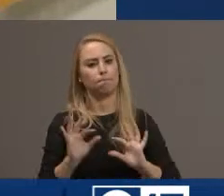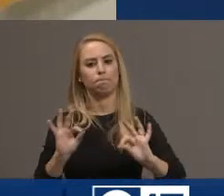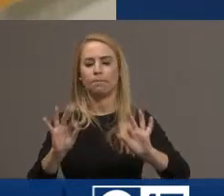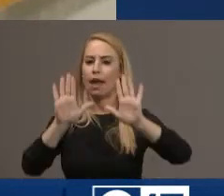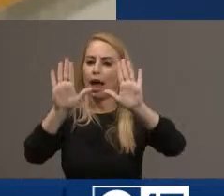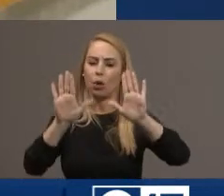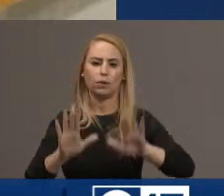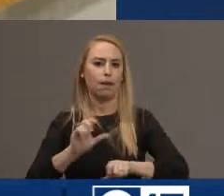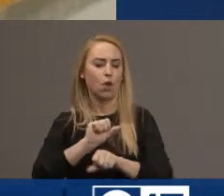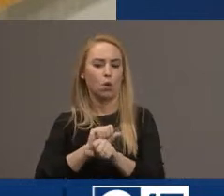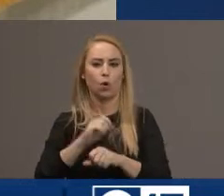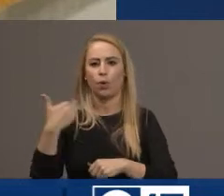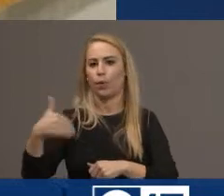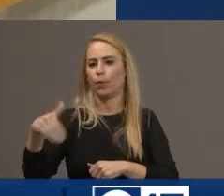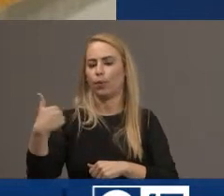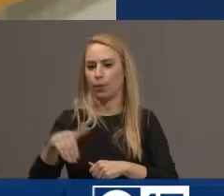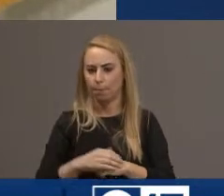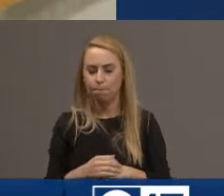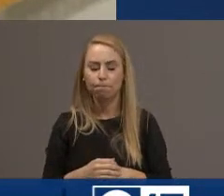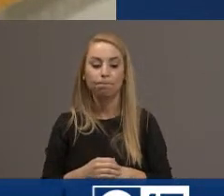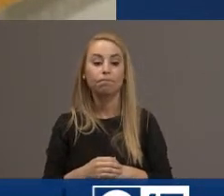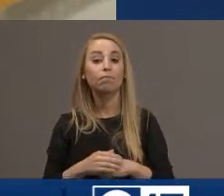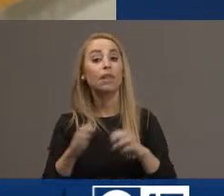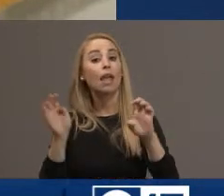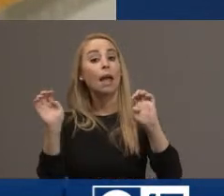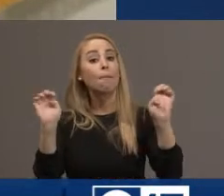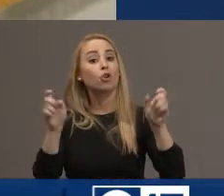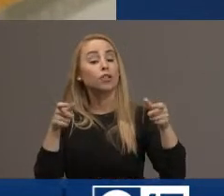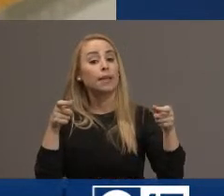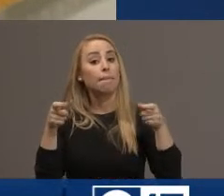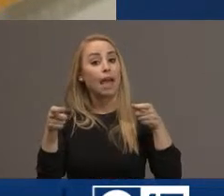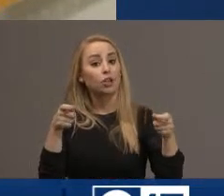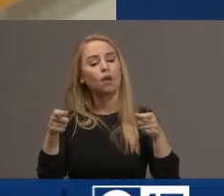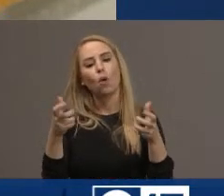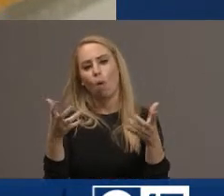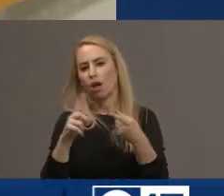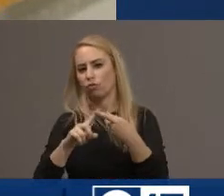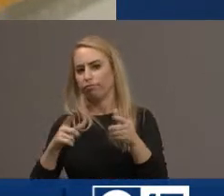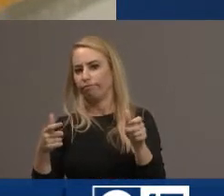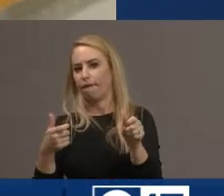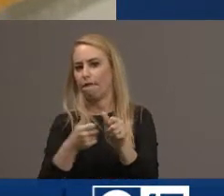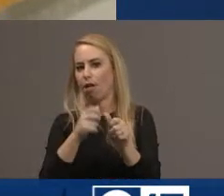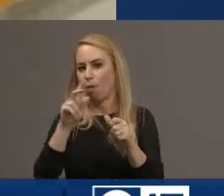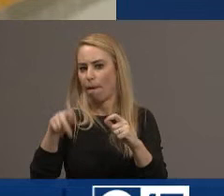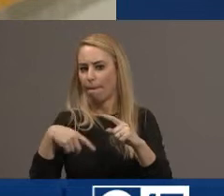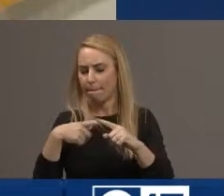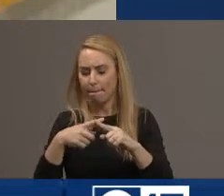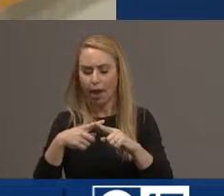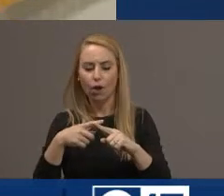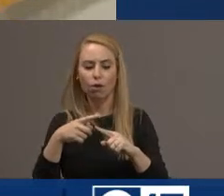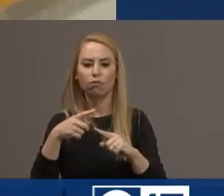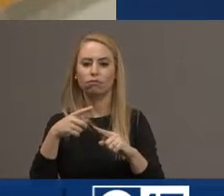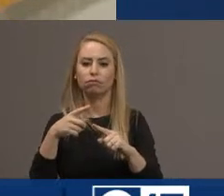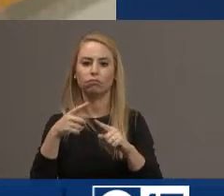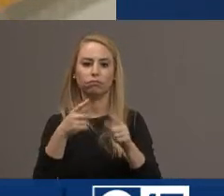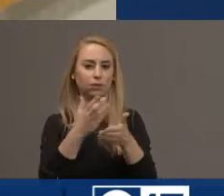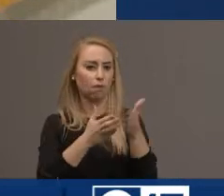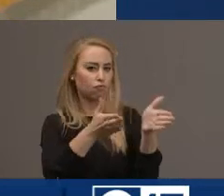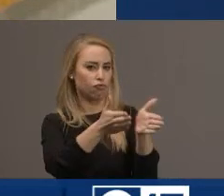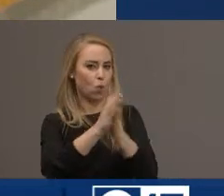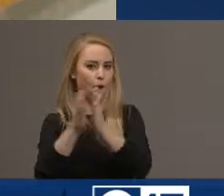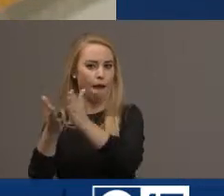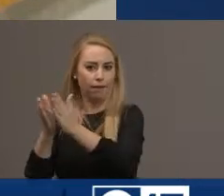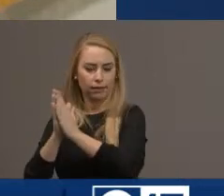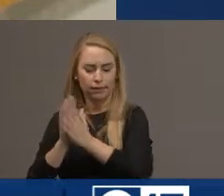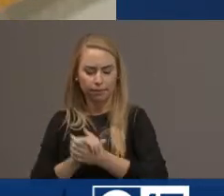Just outstanding work. On the emergency management front, to follow up with what we've had in terms of requests, I just want